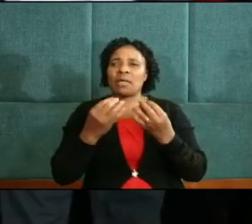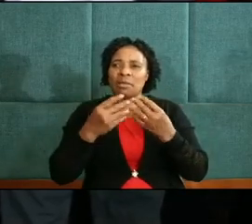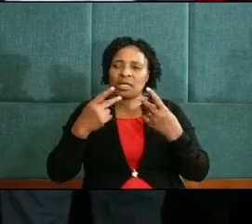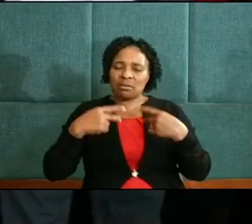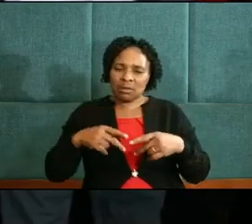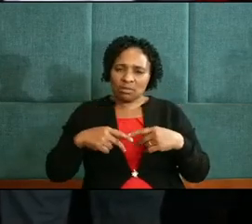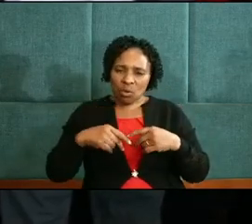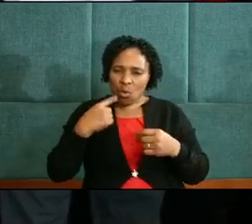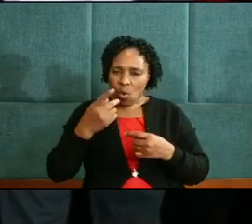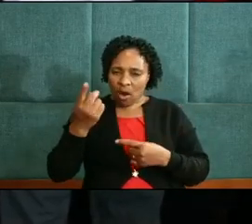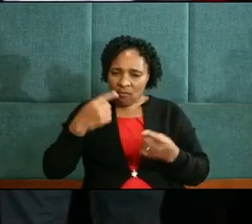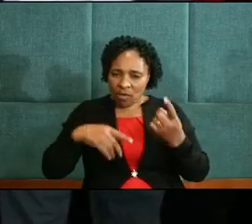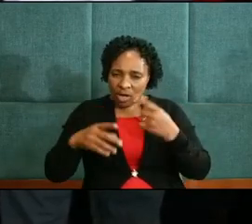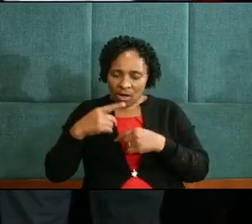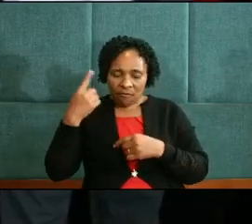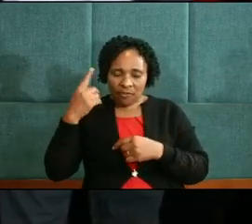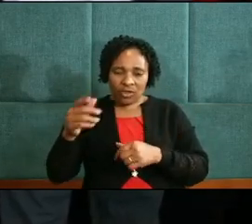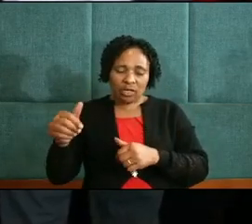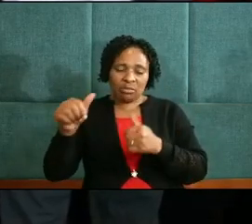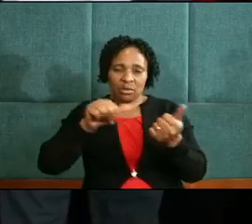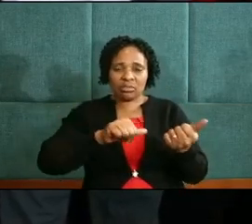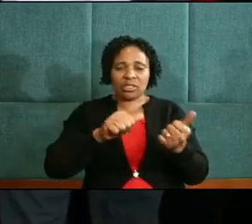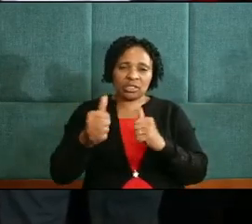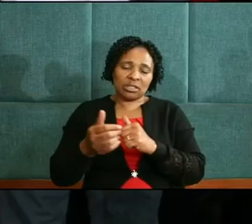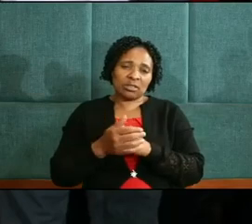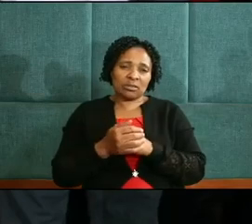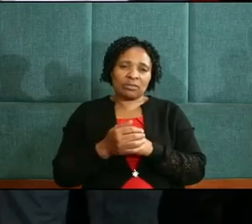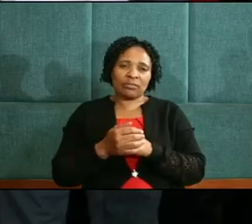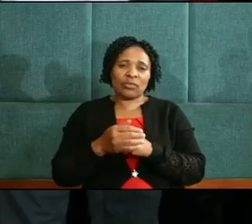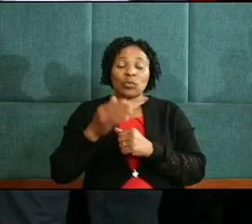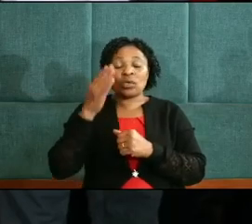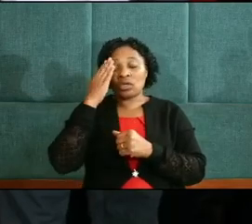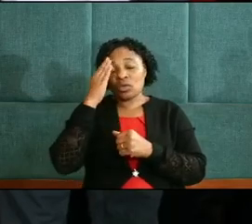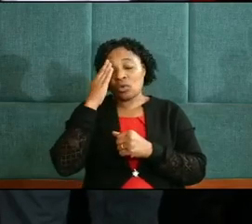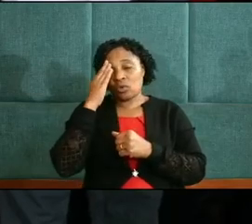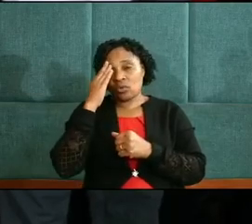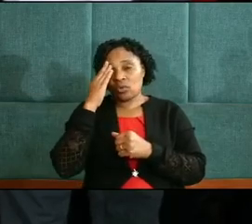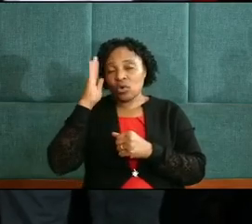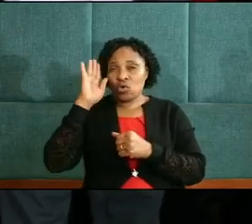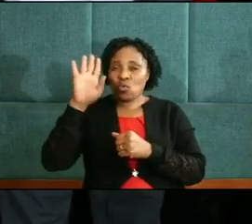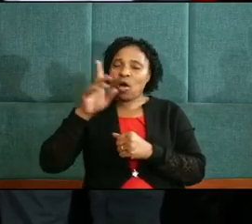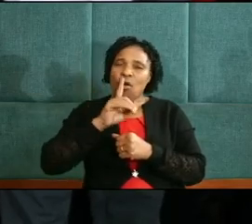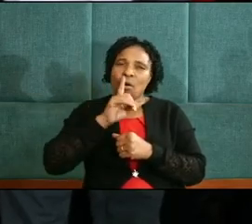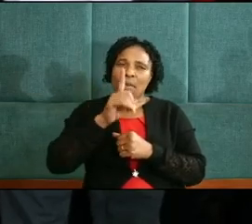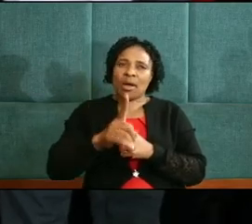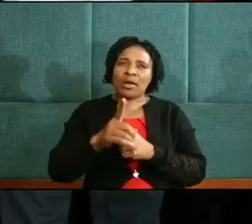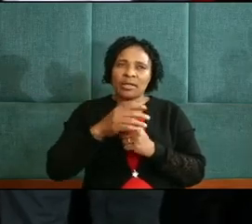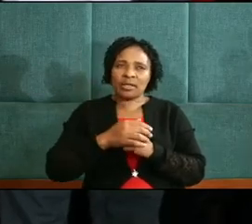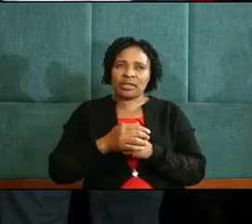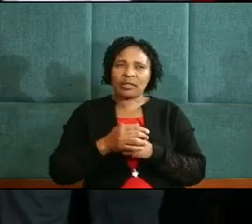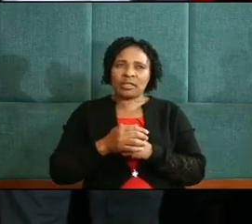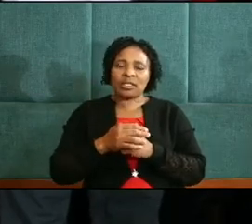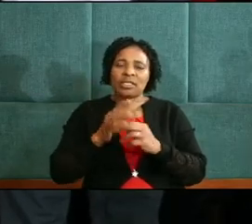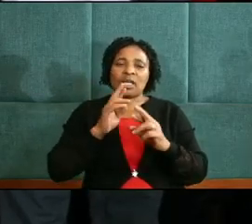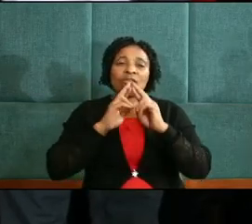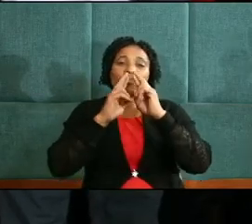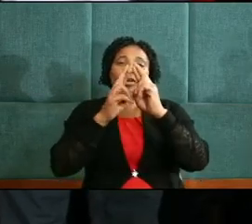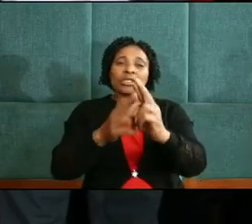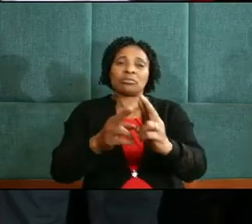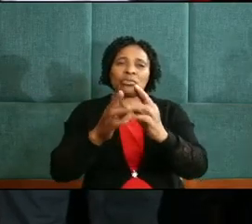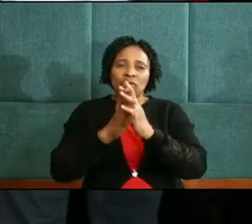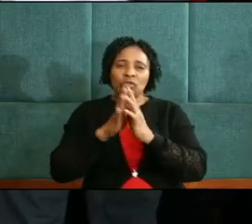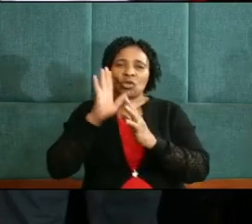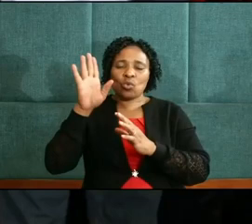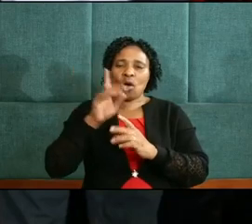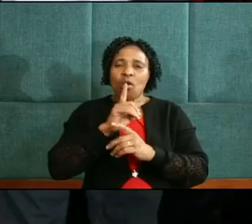people who have come for baptism. We know it is your command, and they have responded to